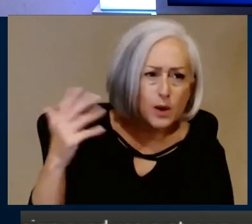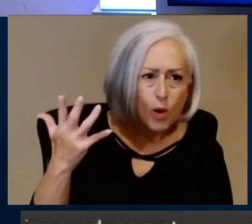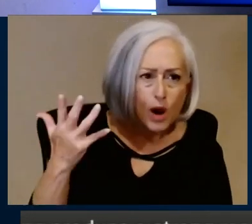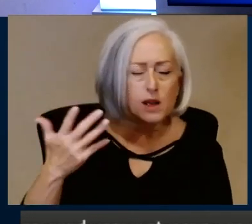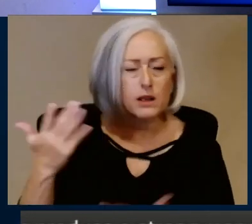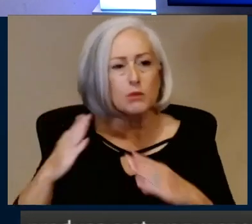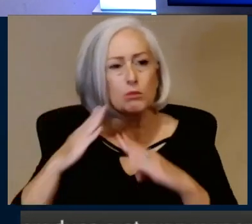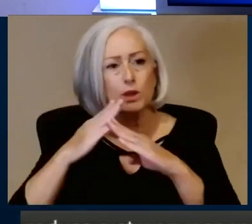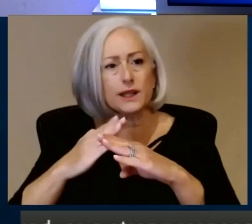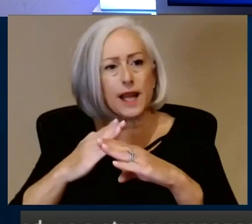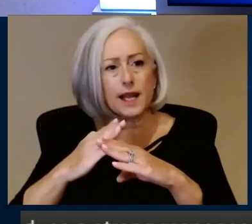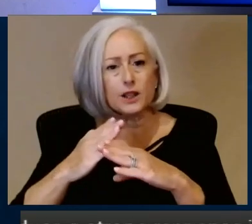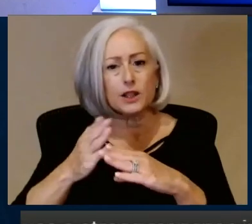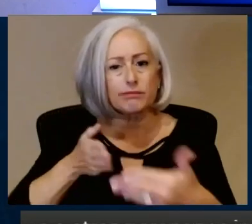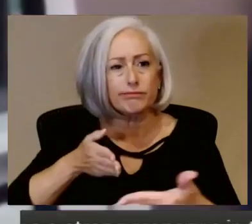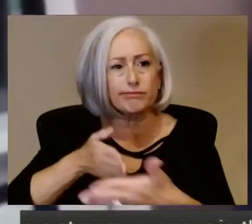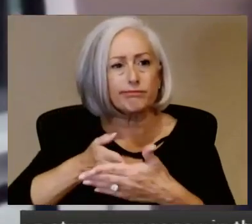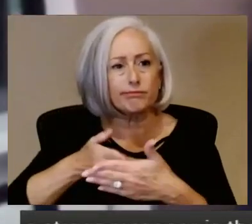future surges?